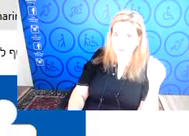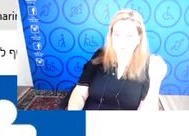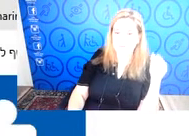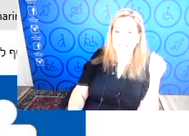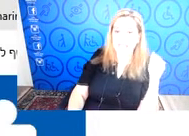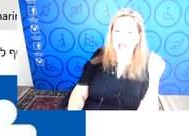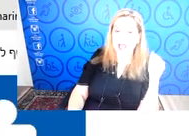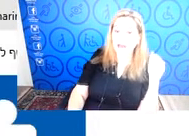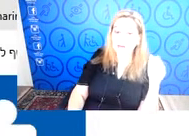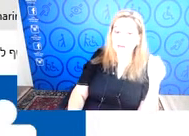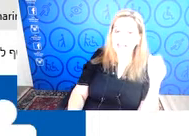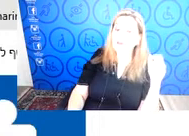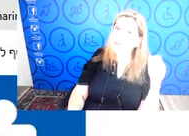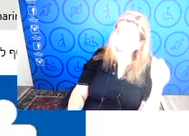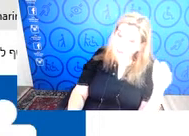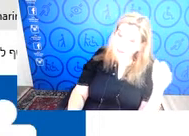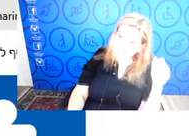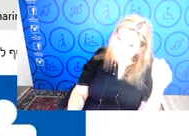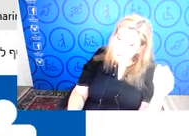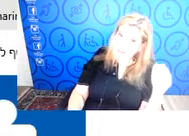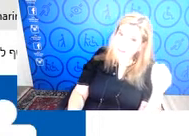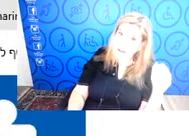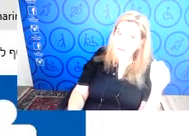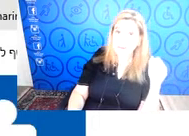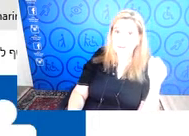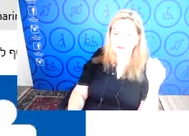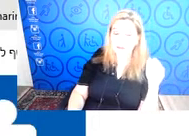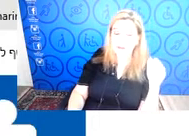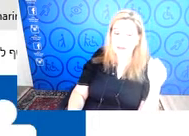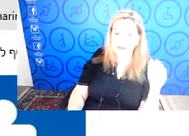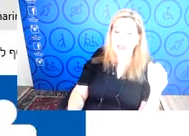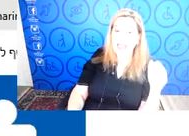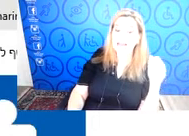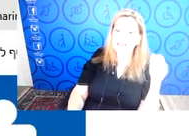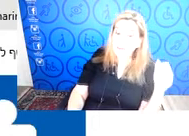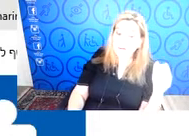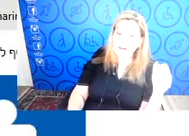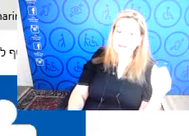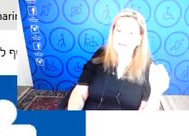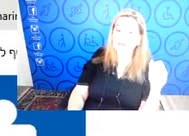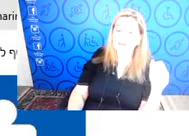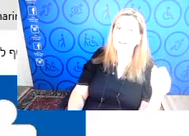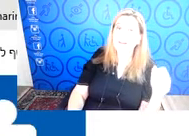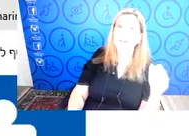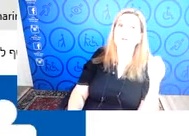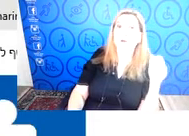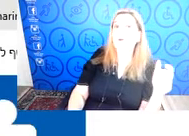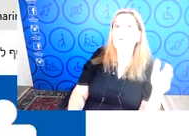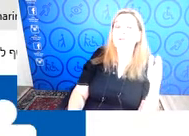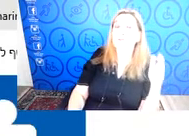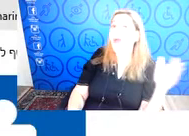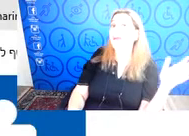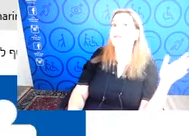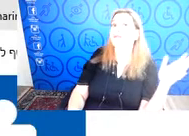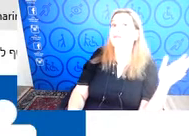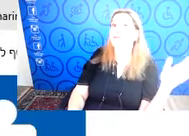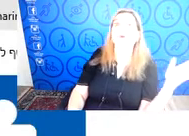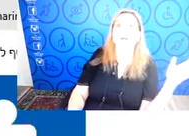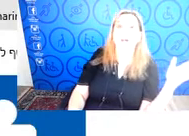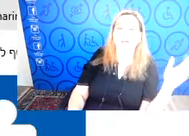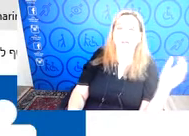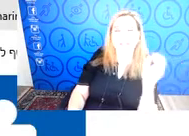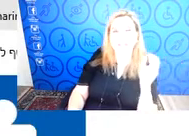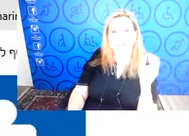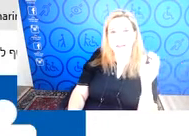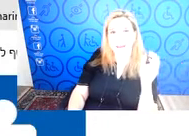regimen. Others have loosened up a little bit on the restrictions, and some of us feel that we're almost back to